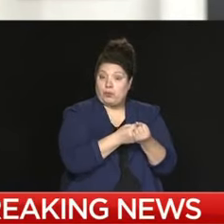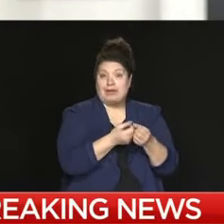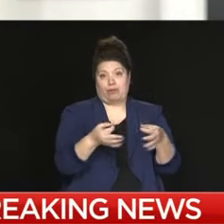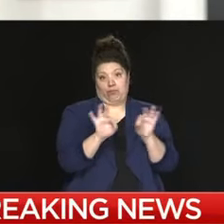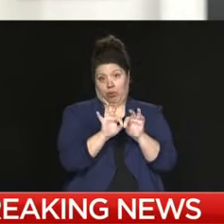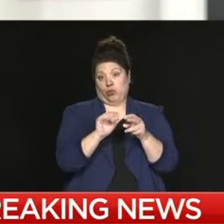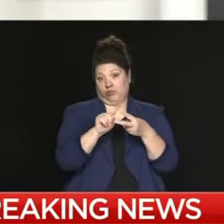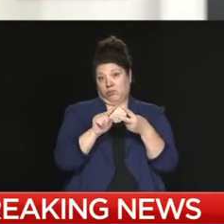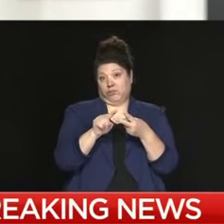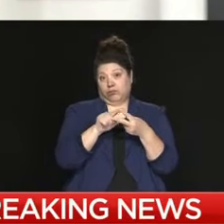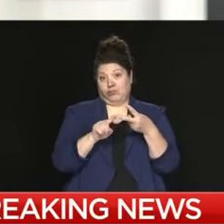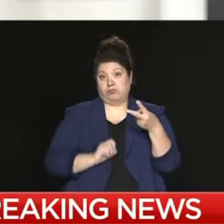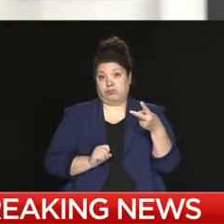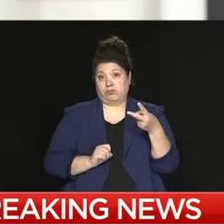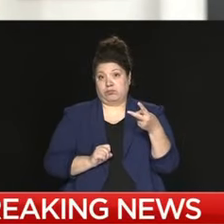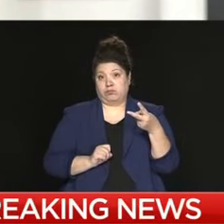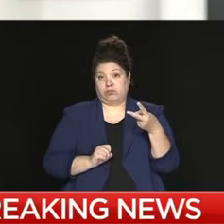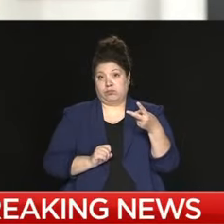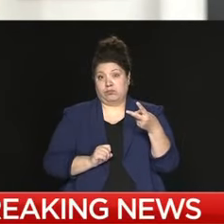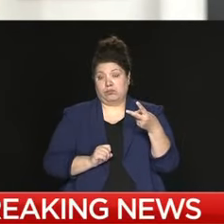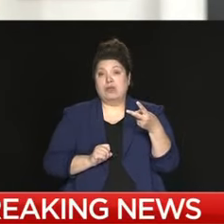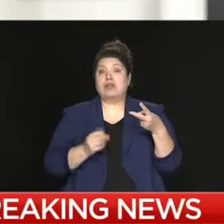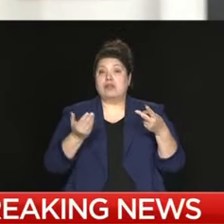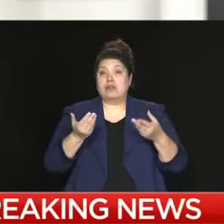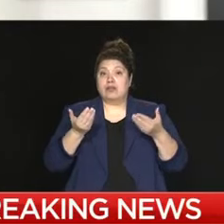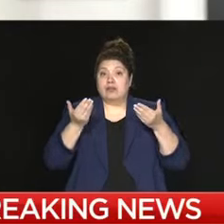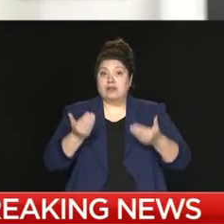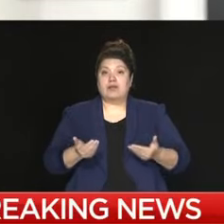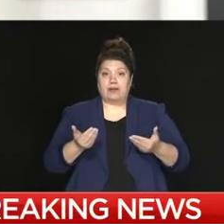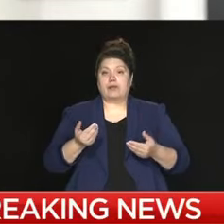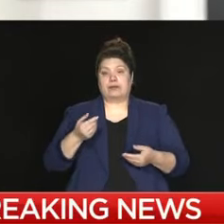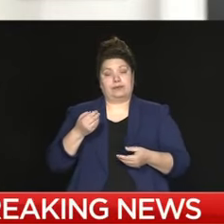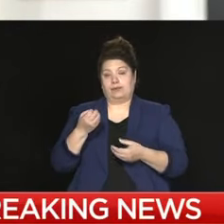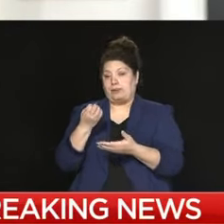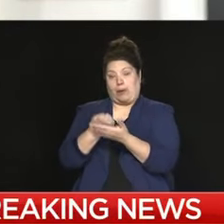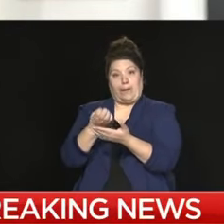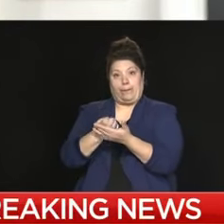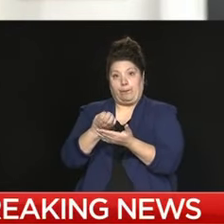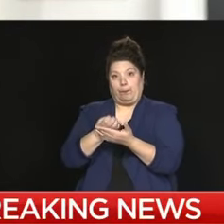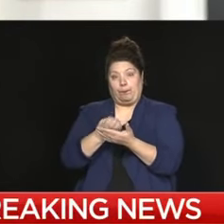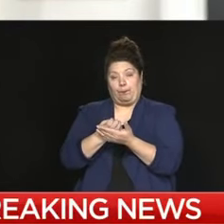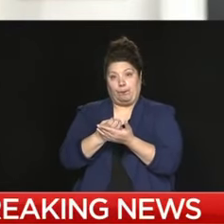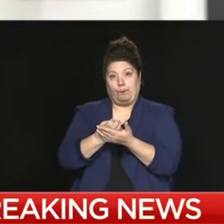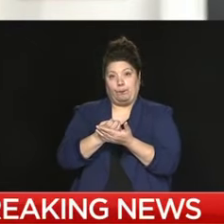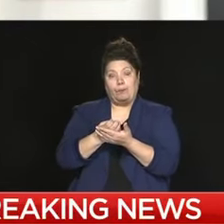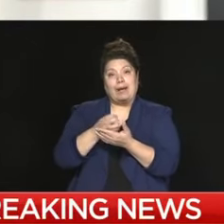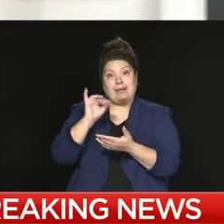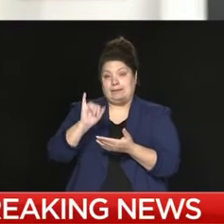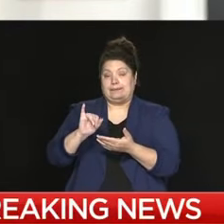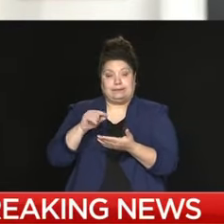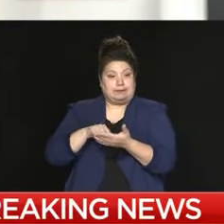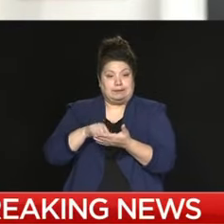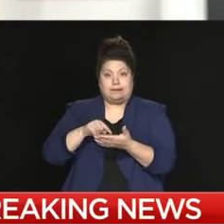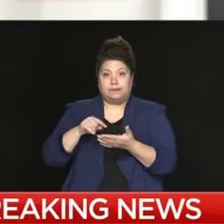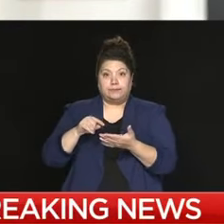But we also see that this is the greatest economic